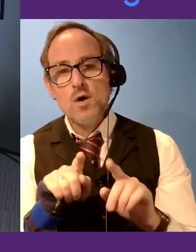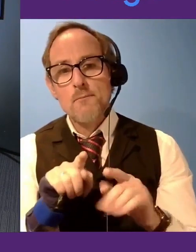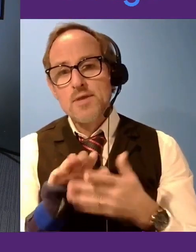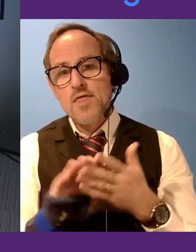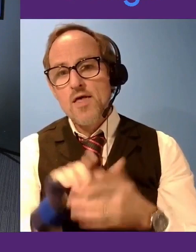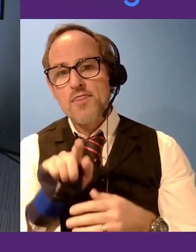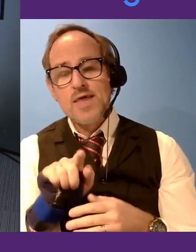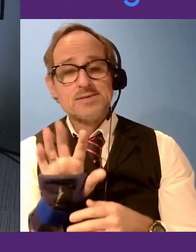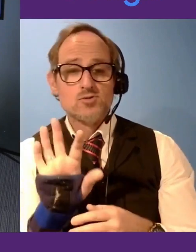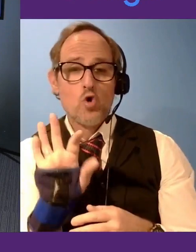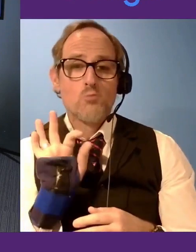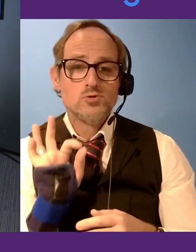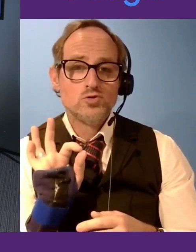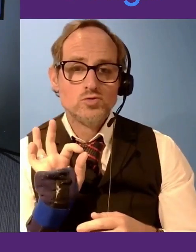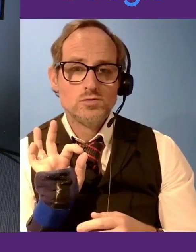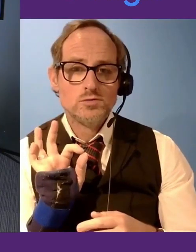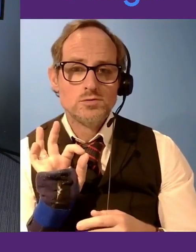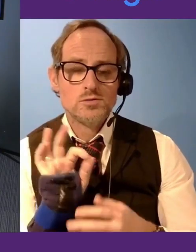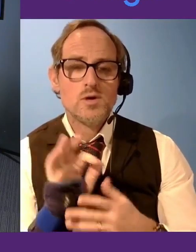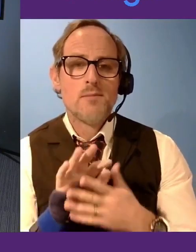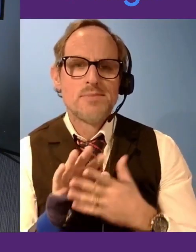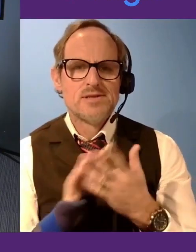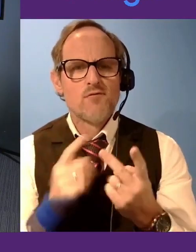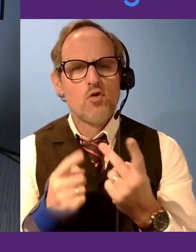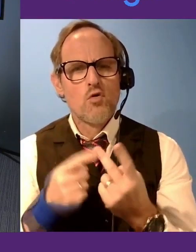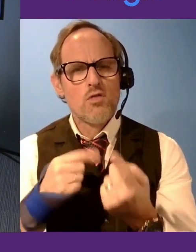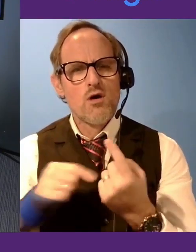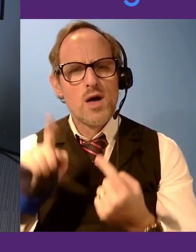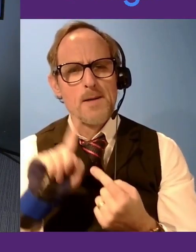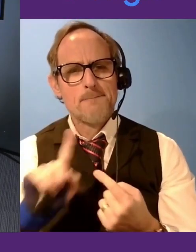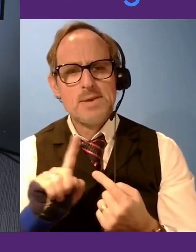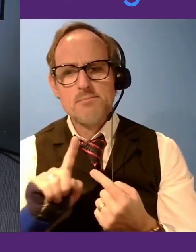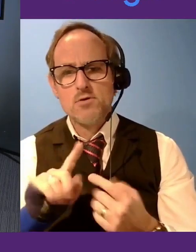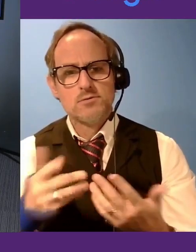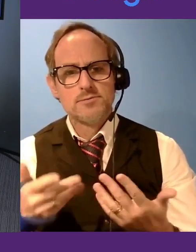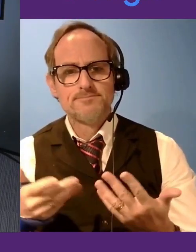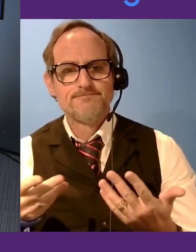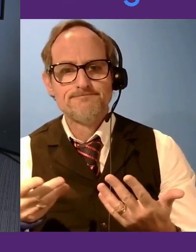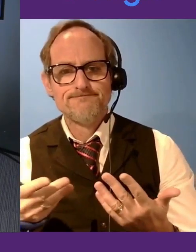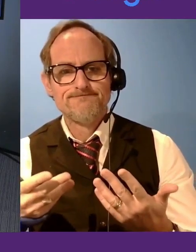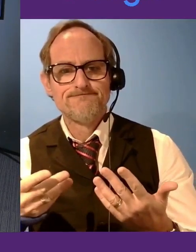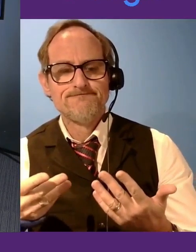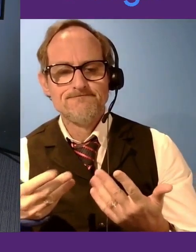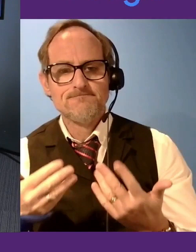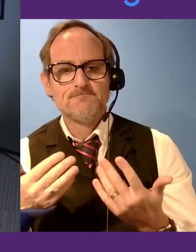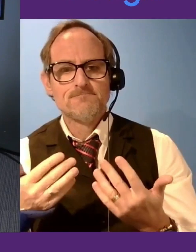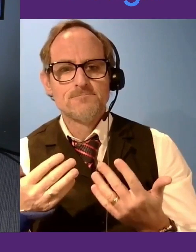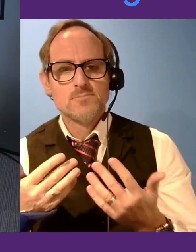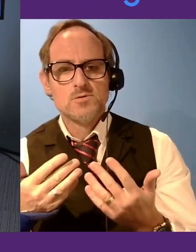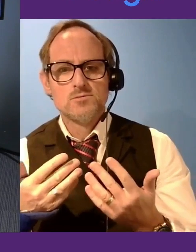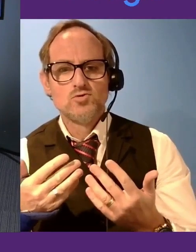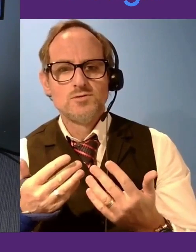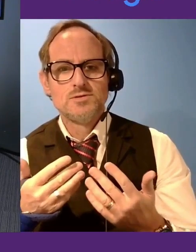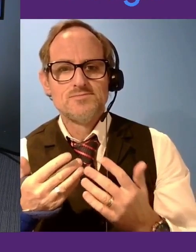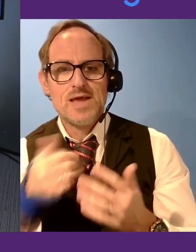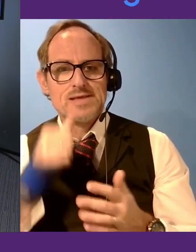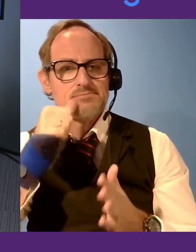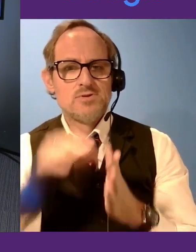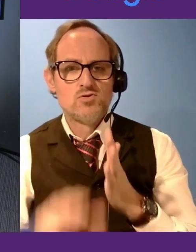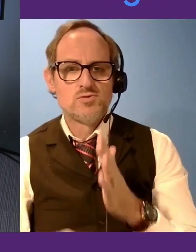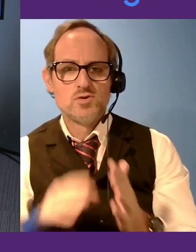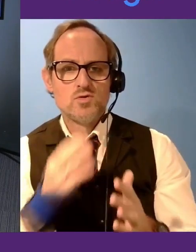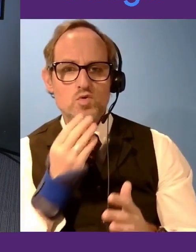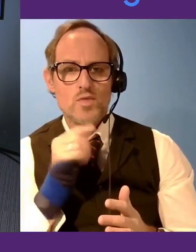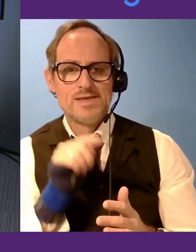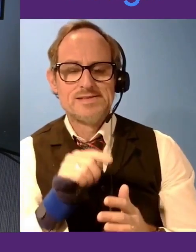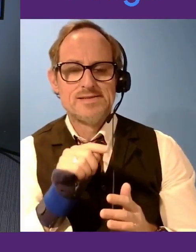interface, there's lots of other people that maybe didn't have vestibular disorders that find this to be really useful and a really engaging feature. So that's a great